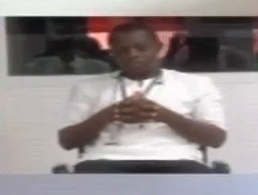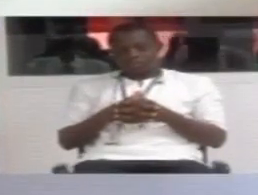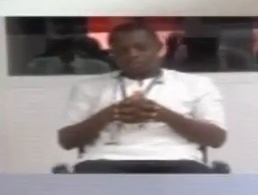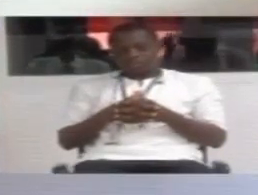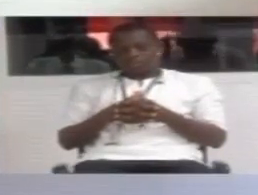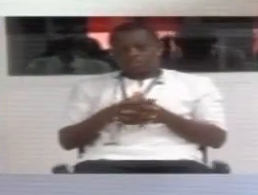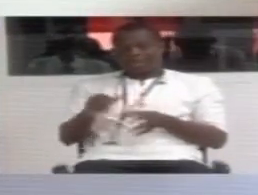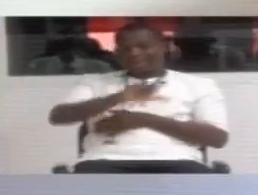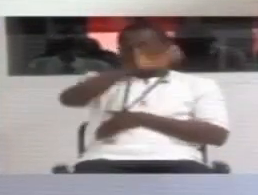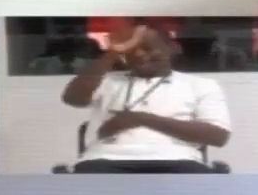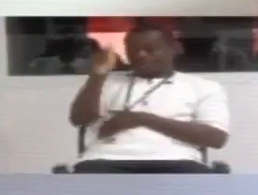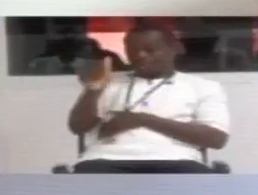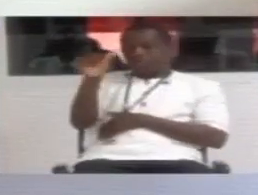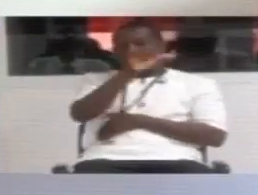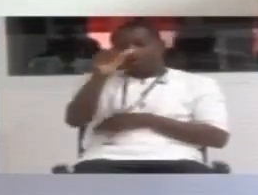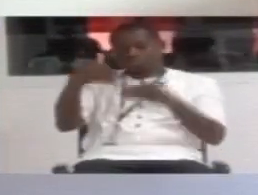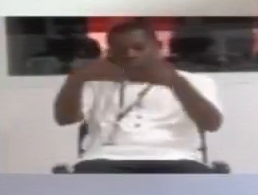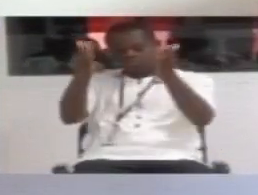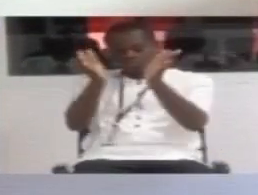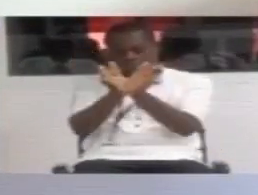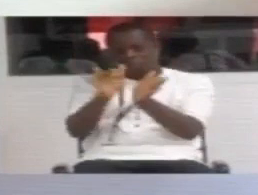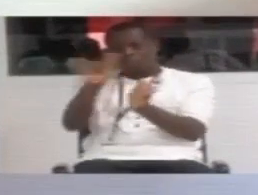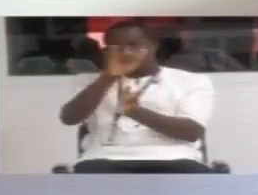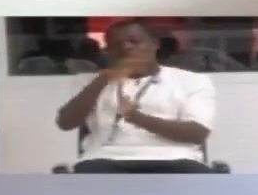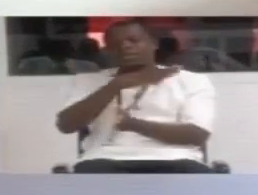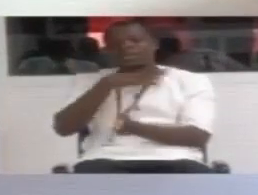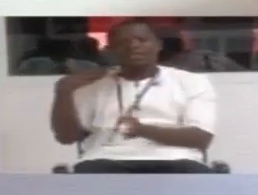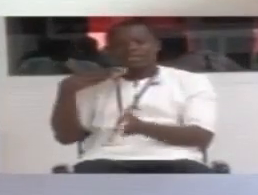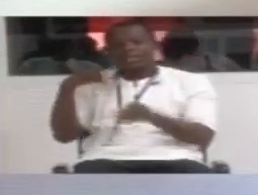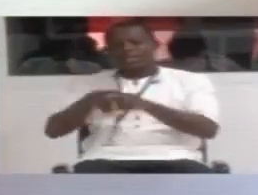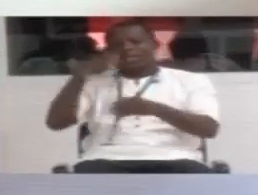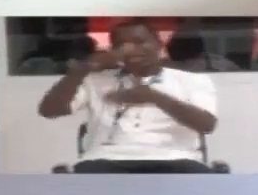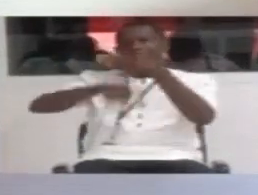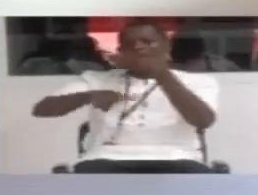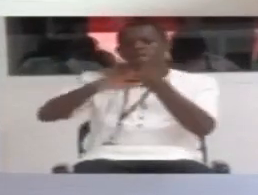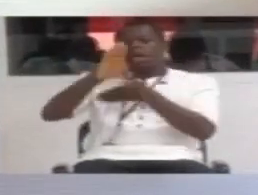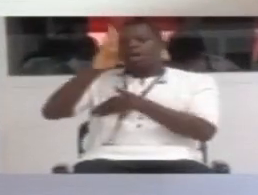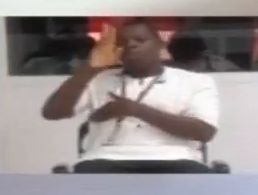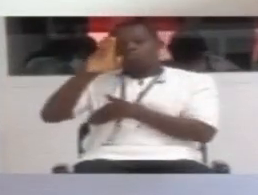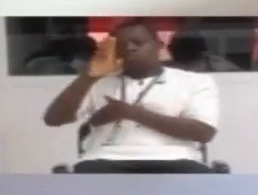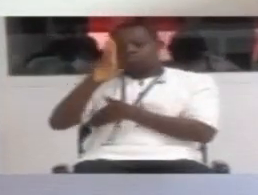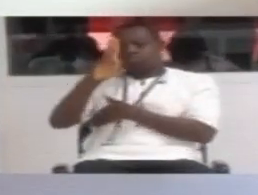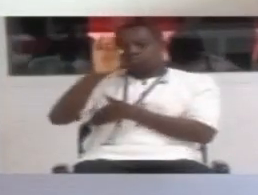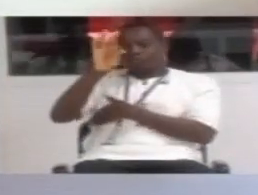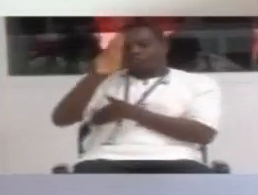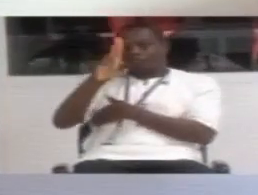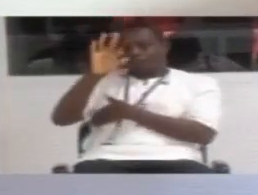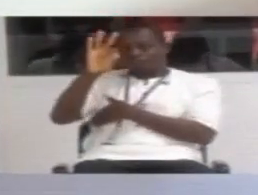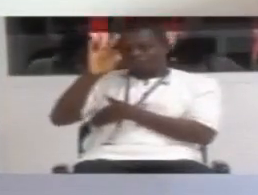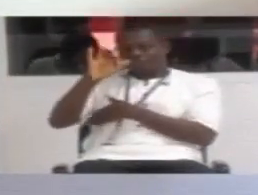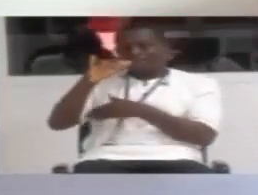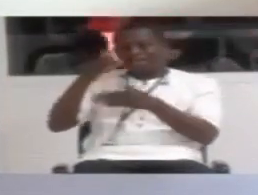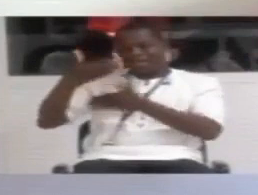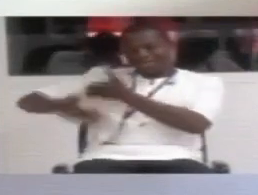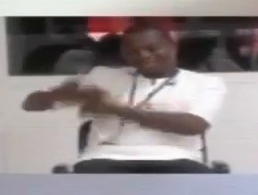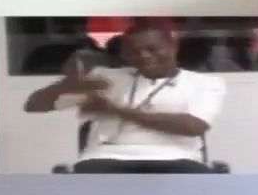The other group that was executed at Brufut. Near Ghana town. Ak